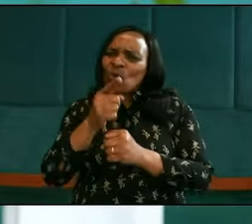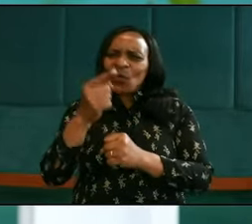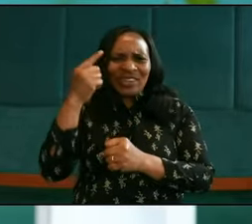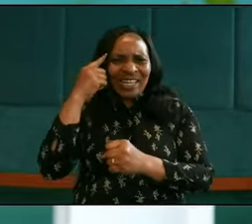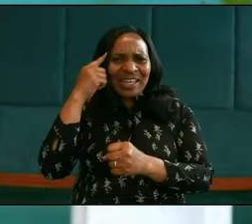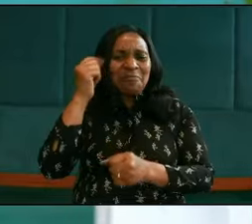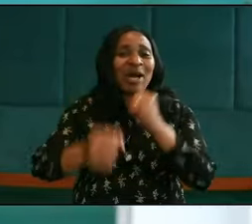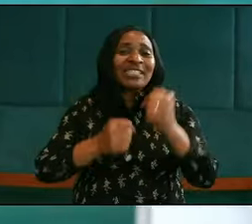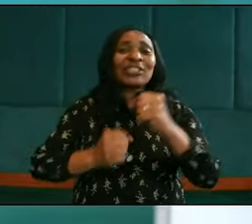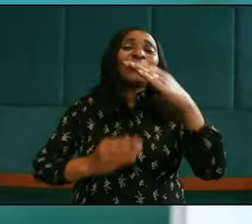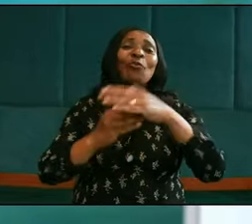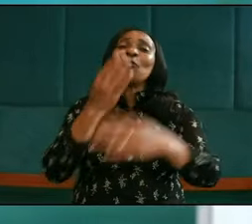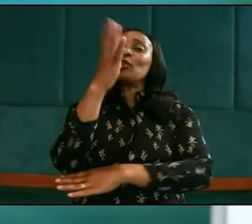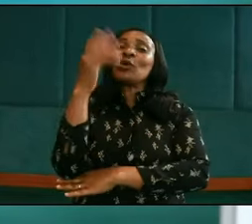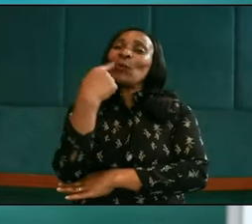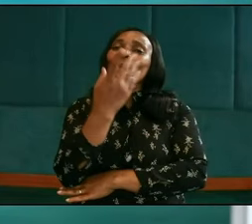of the tree?